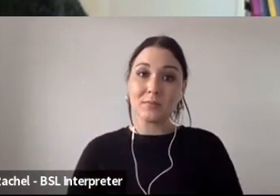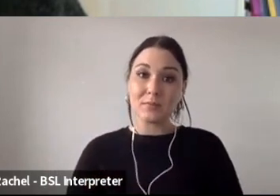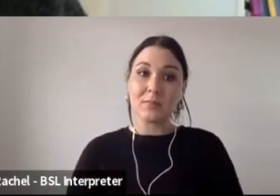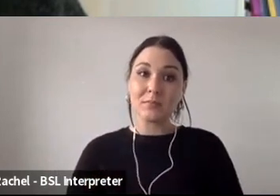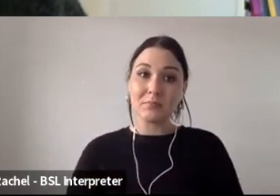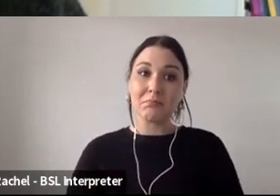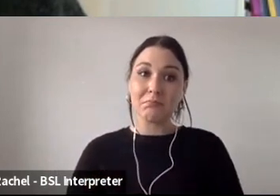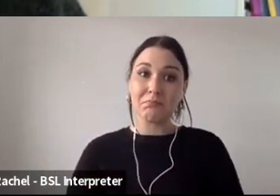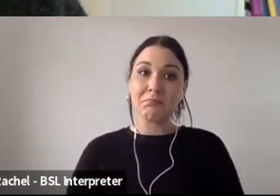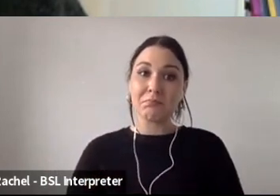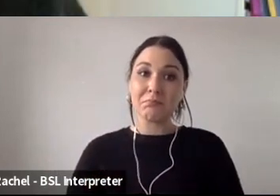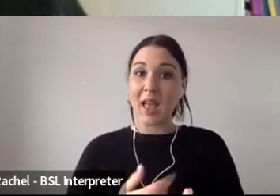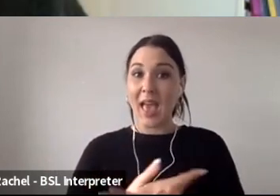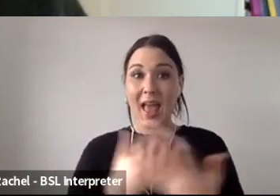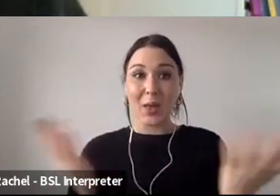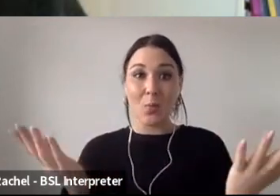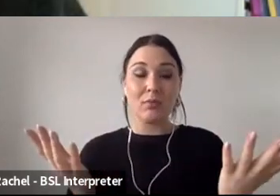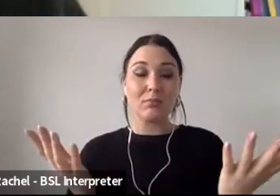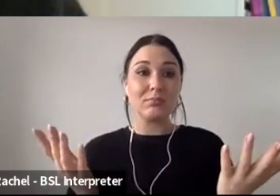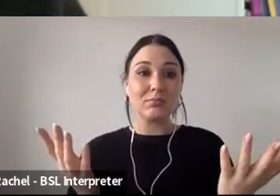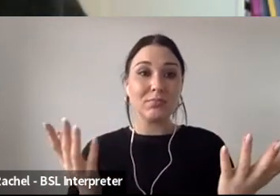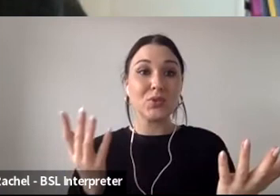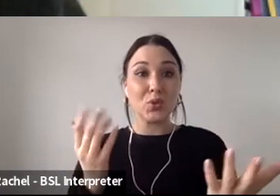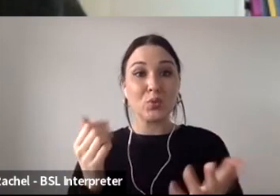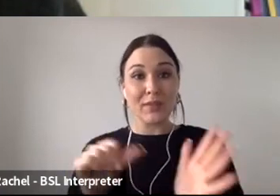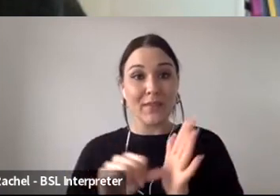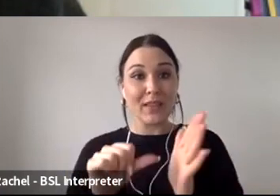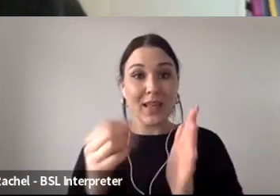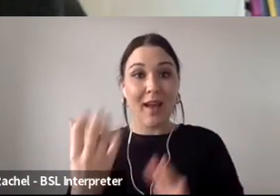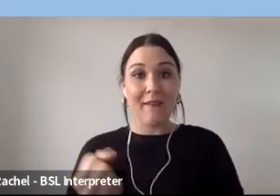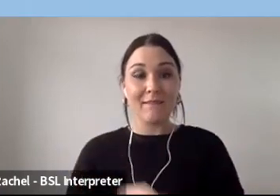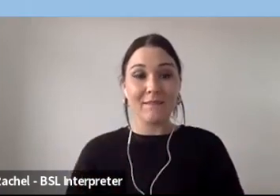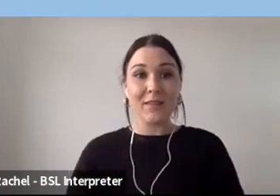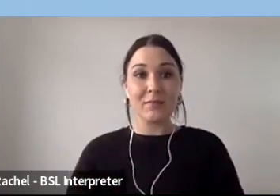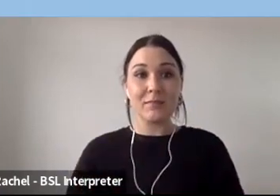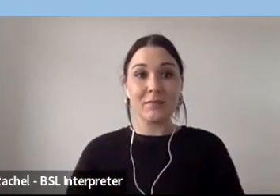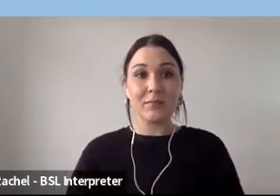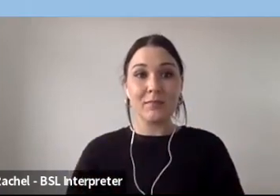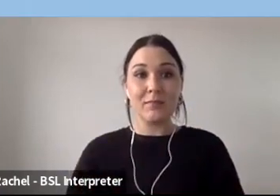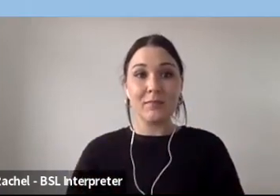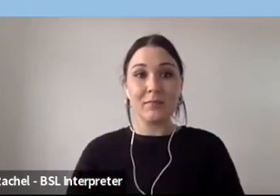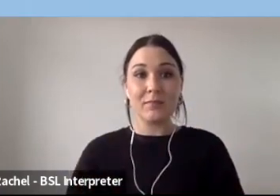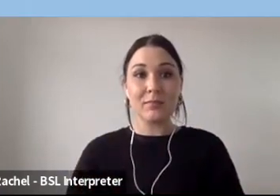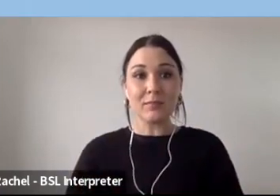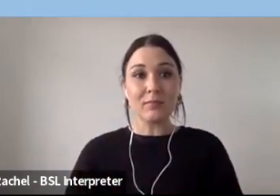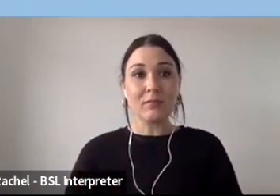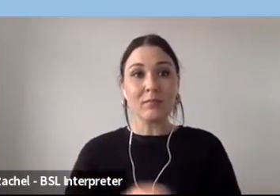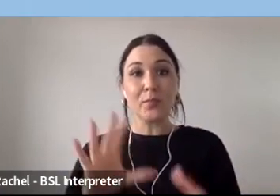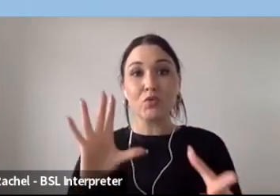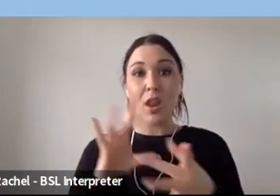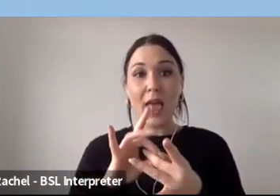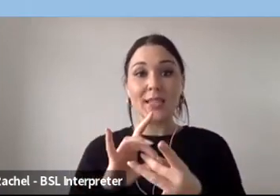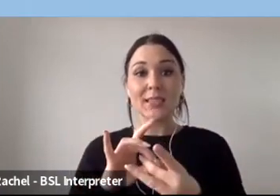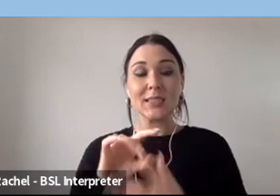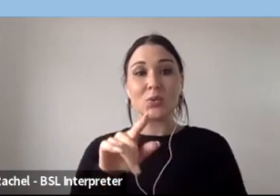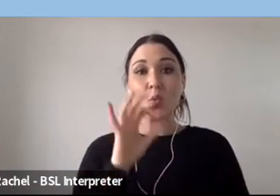anyone who has that difficulty. Yeah, and there was just related to that, there was also a